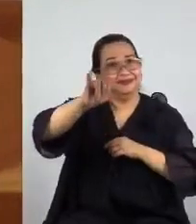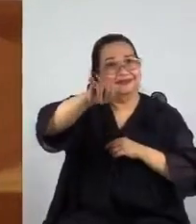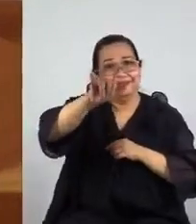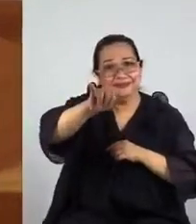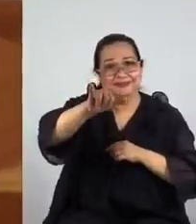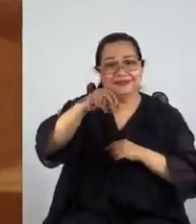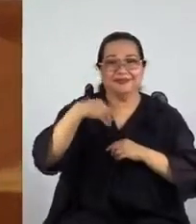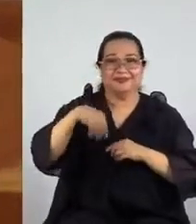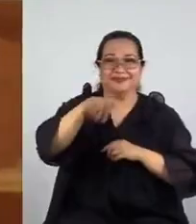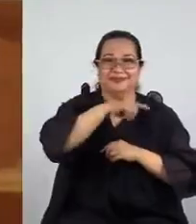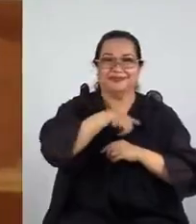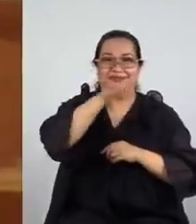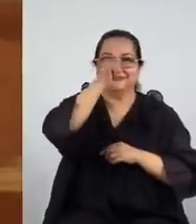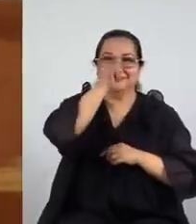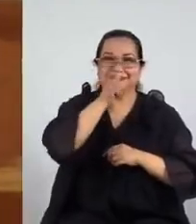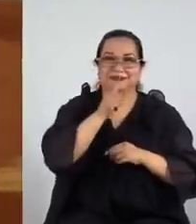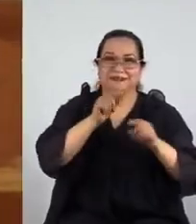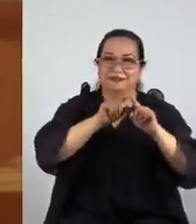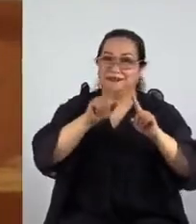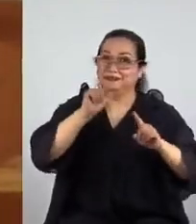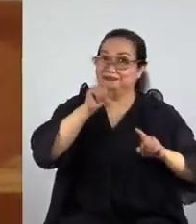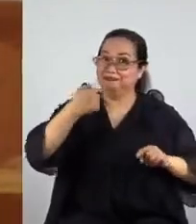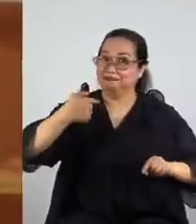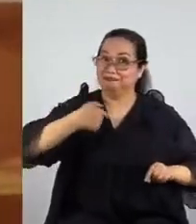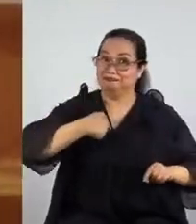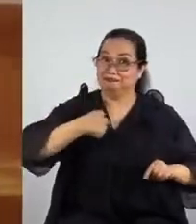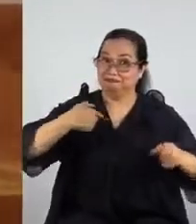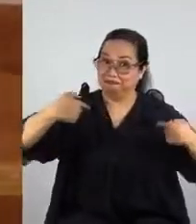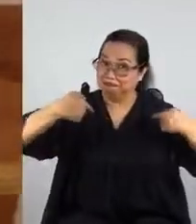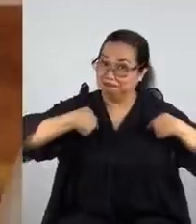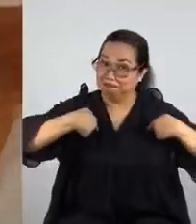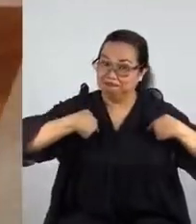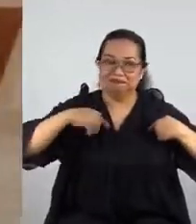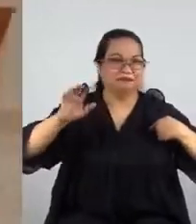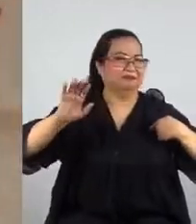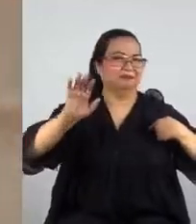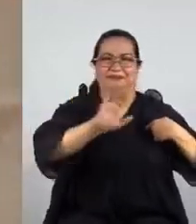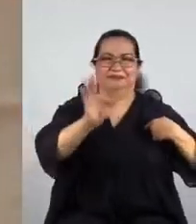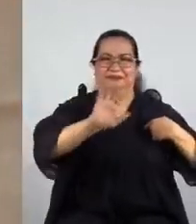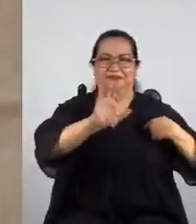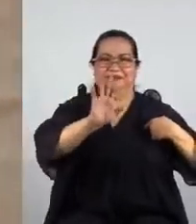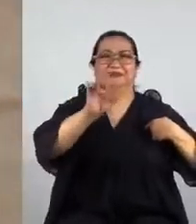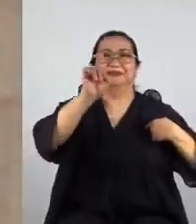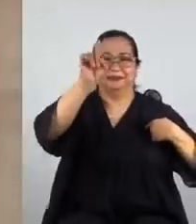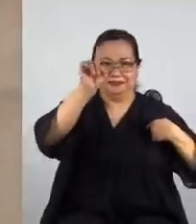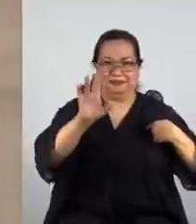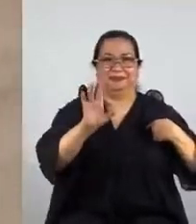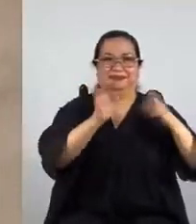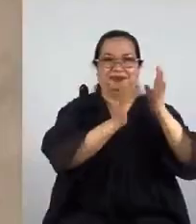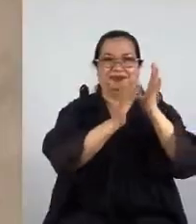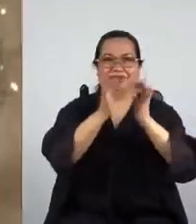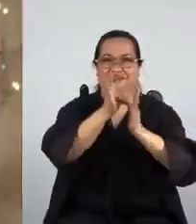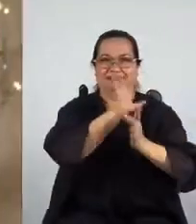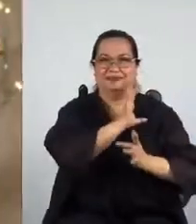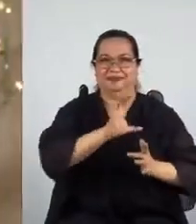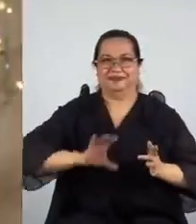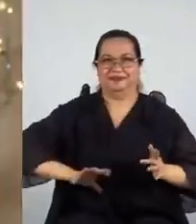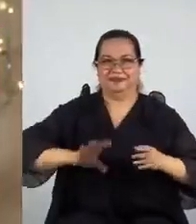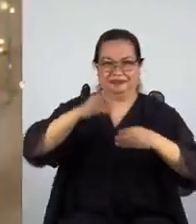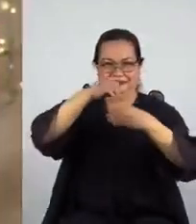will endure, but yet not I, but through Christ in me.